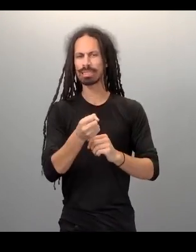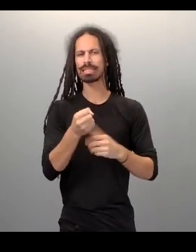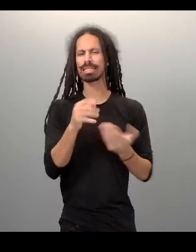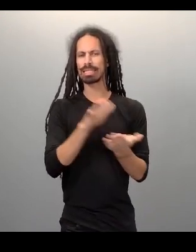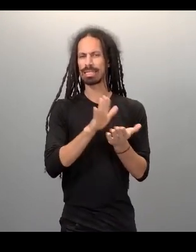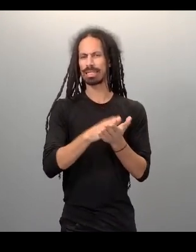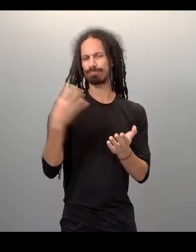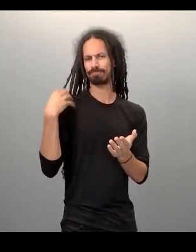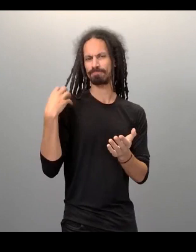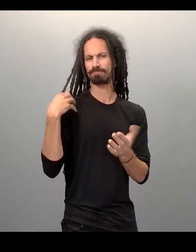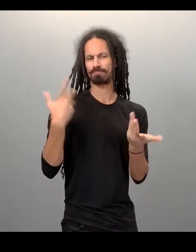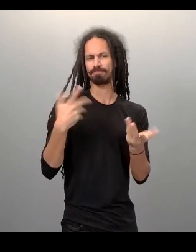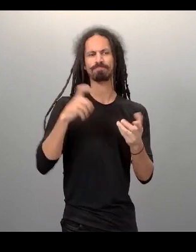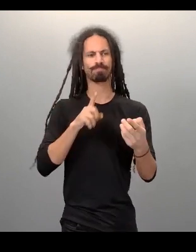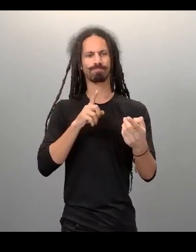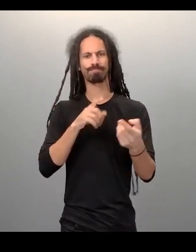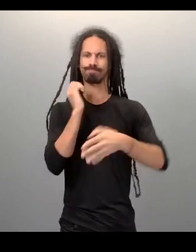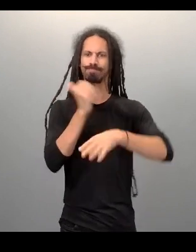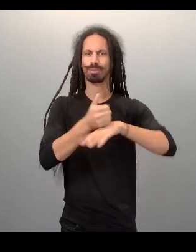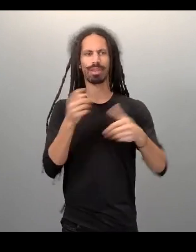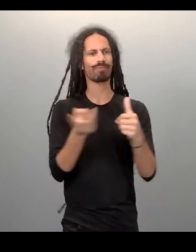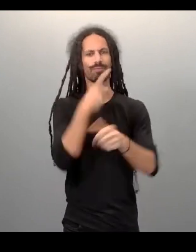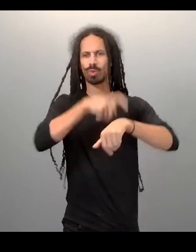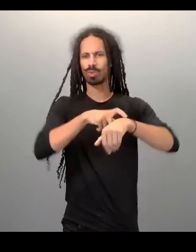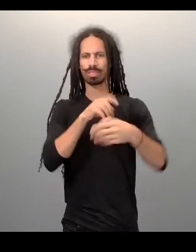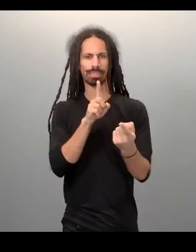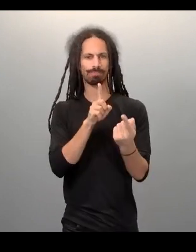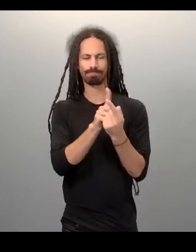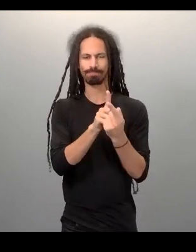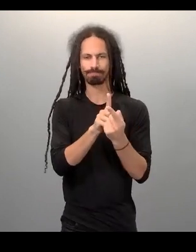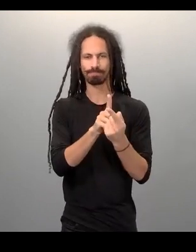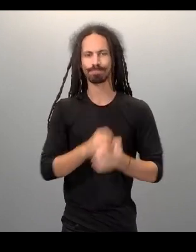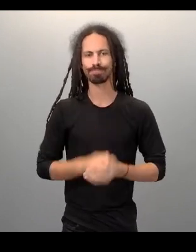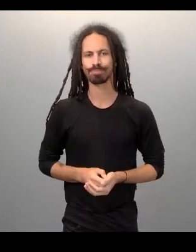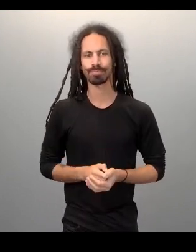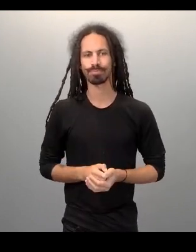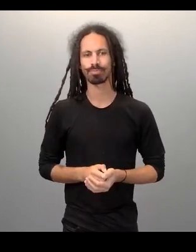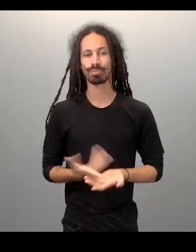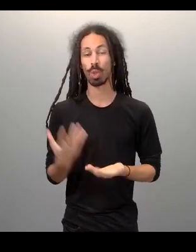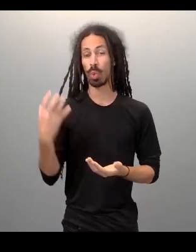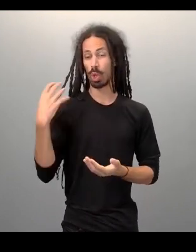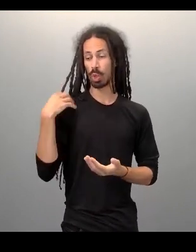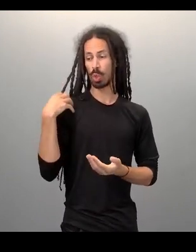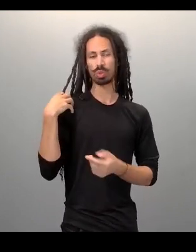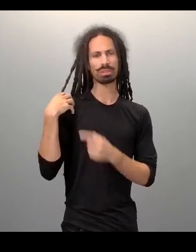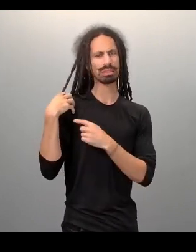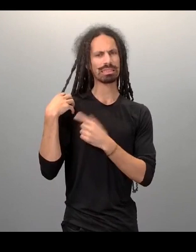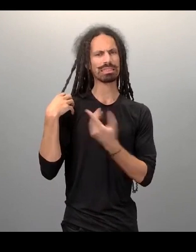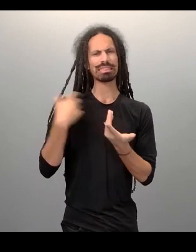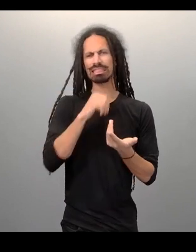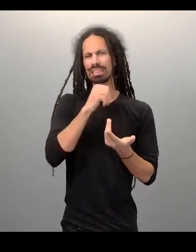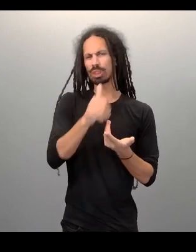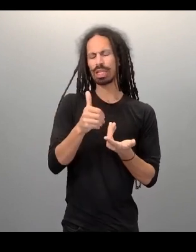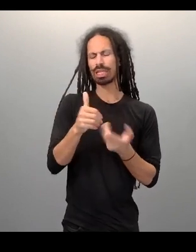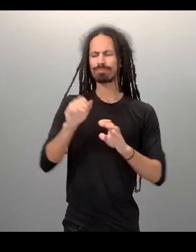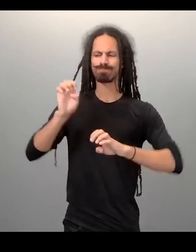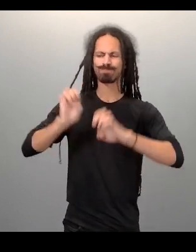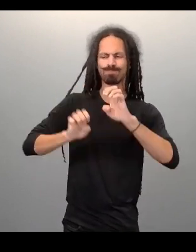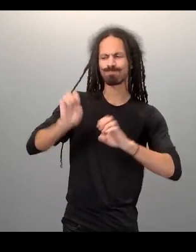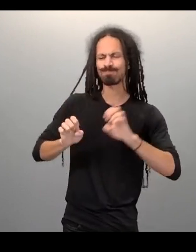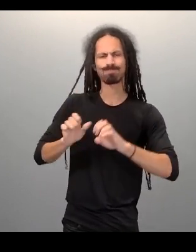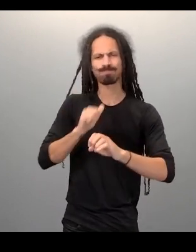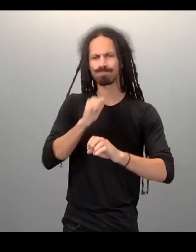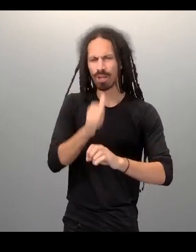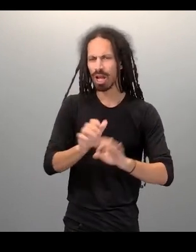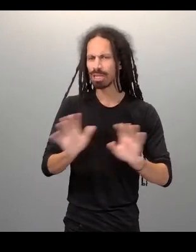your first meeting. So your academic coach is not someone that's evaluating you. They're there to support you in